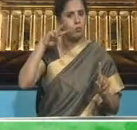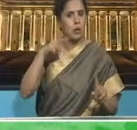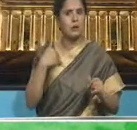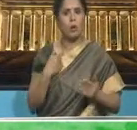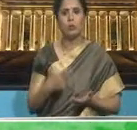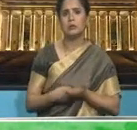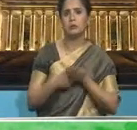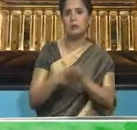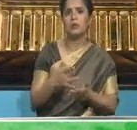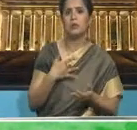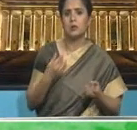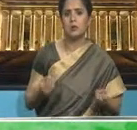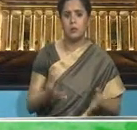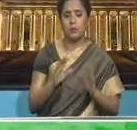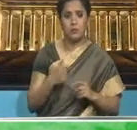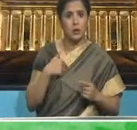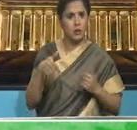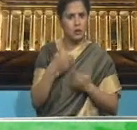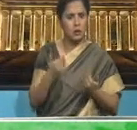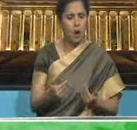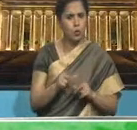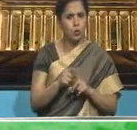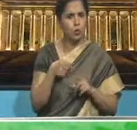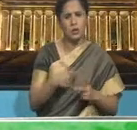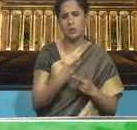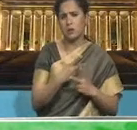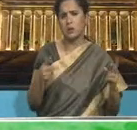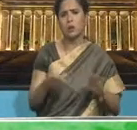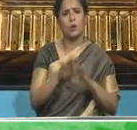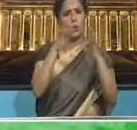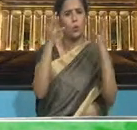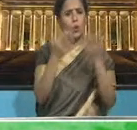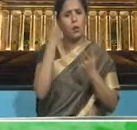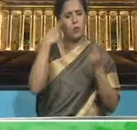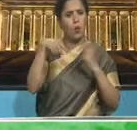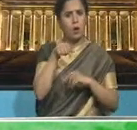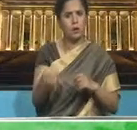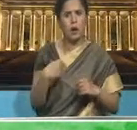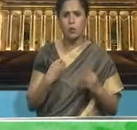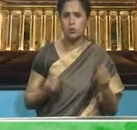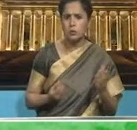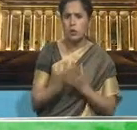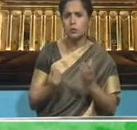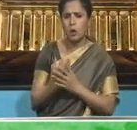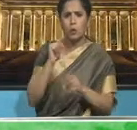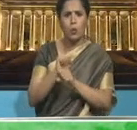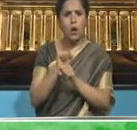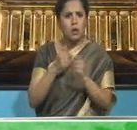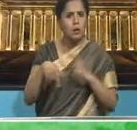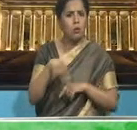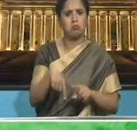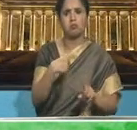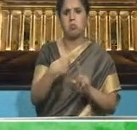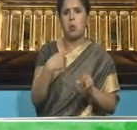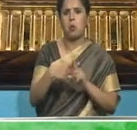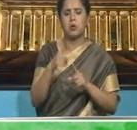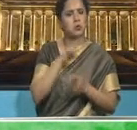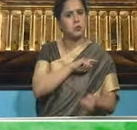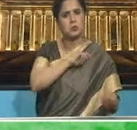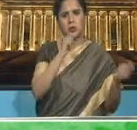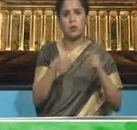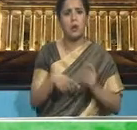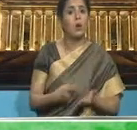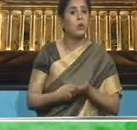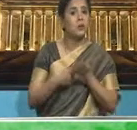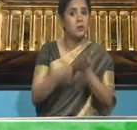respect. Our interventions in various world forums have started making a positive difference. The